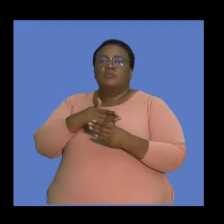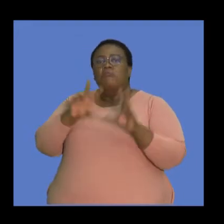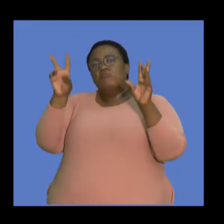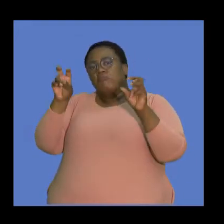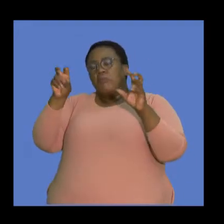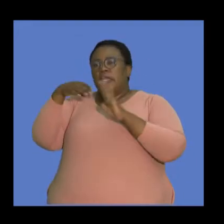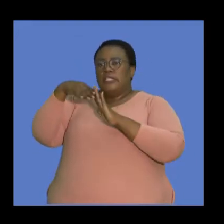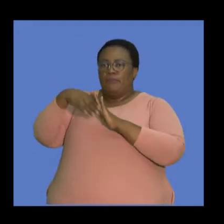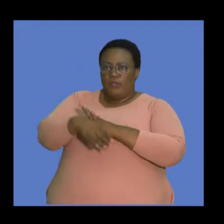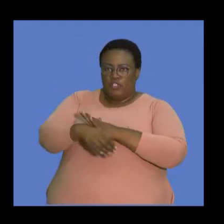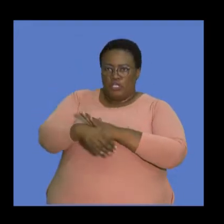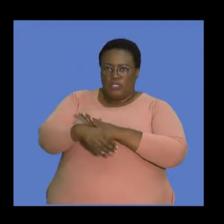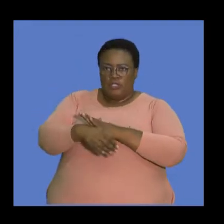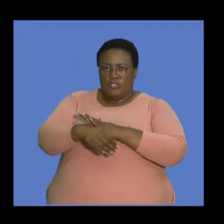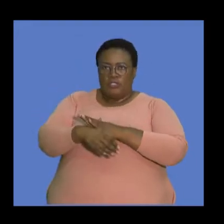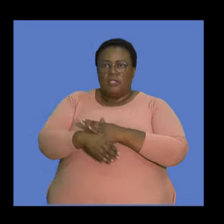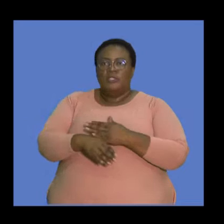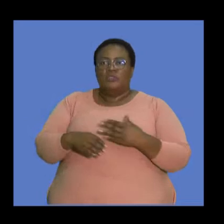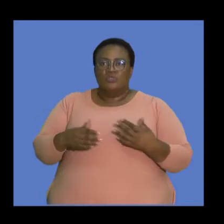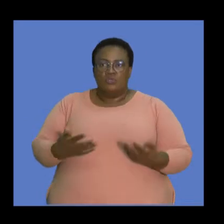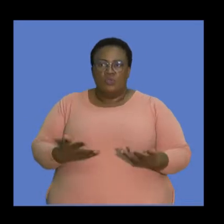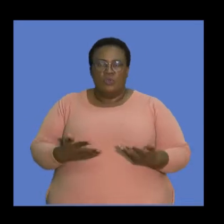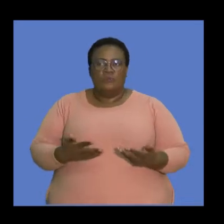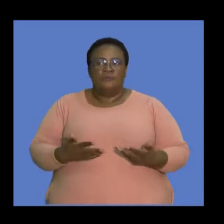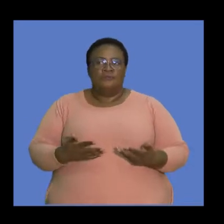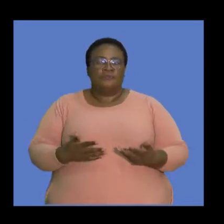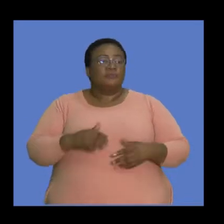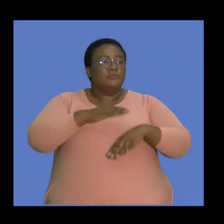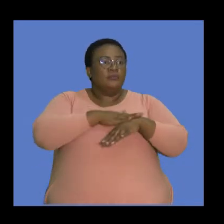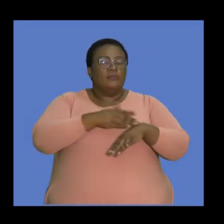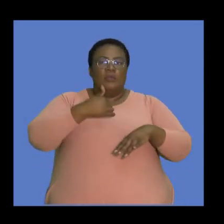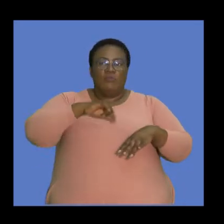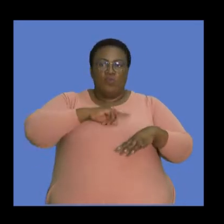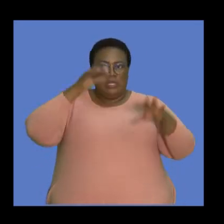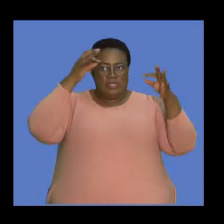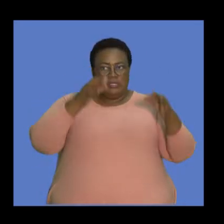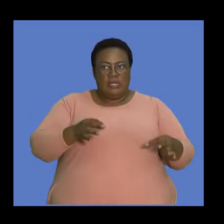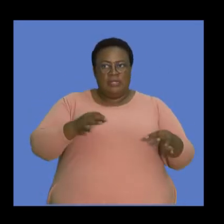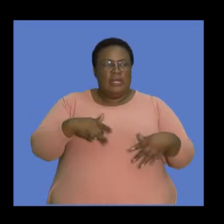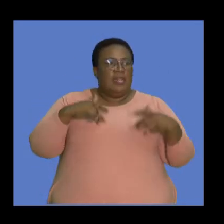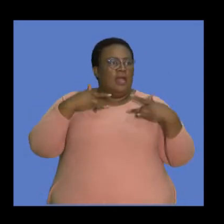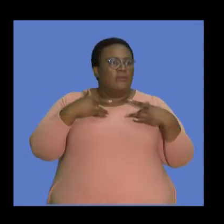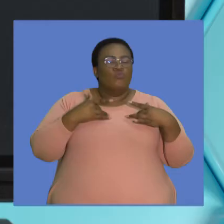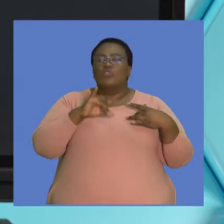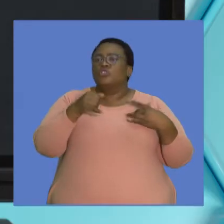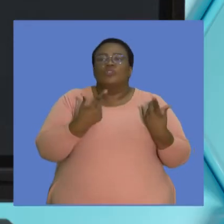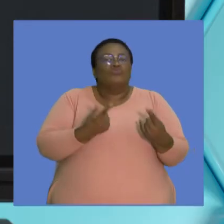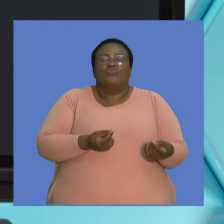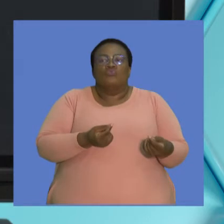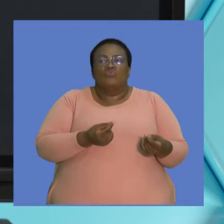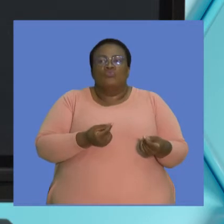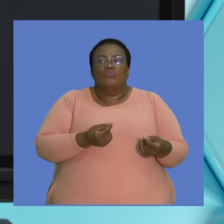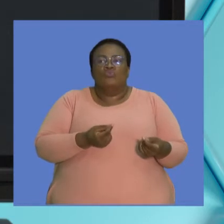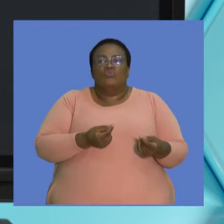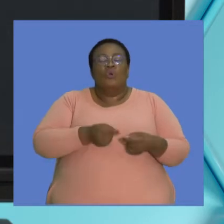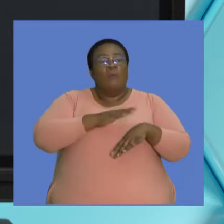the concept of depreciation. So guys, when we make decisions in life, we don't just make decisions for the